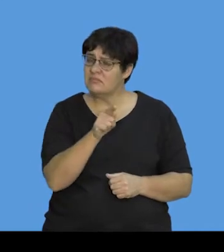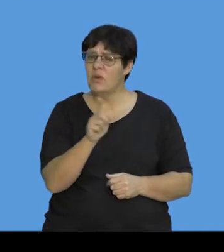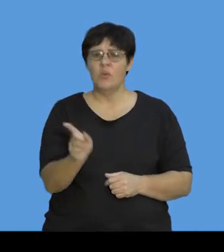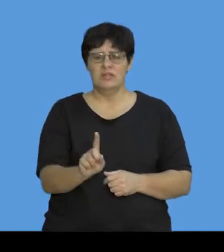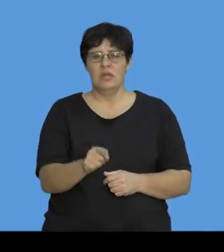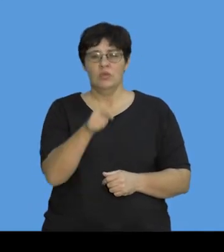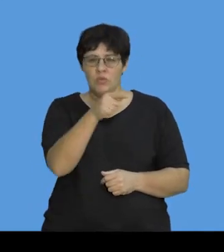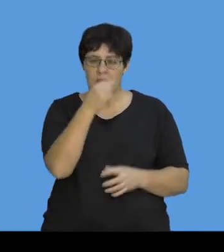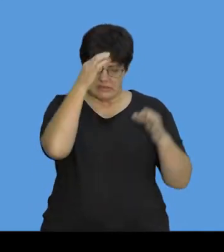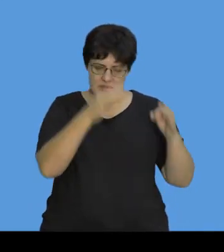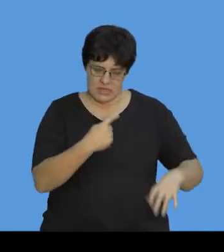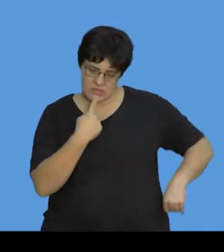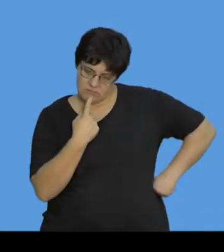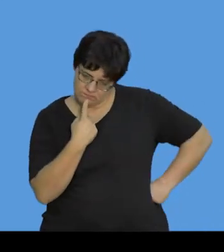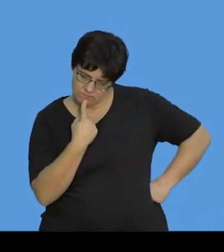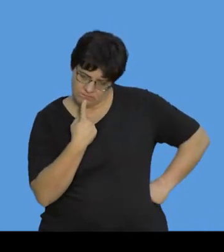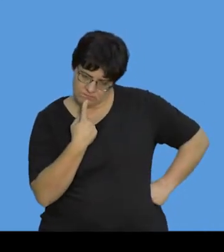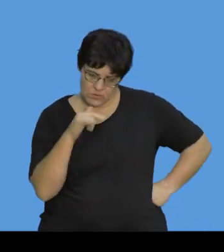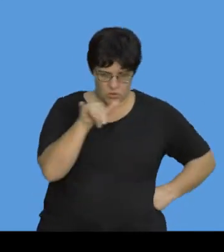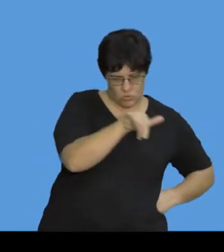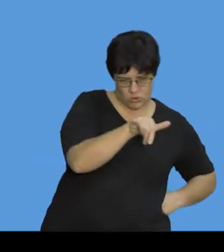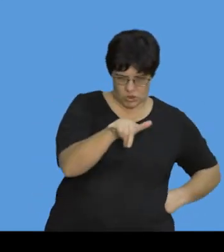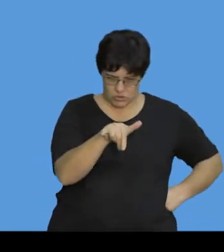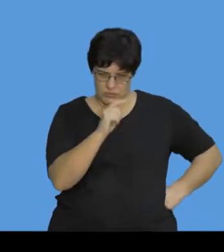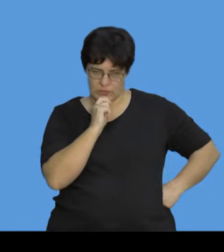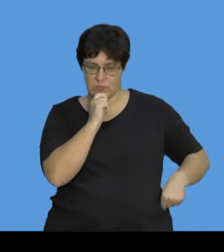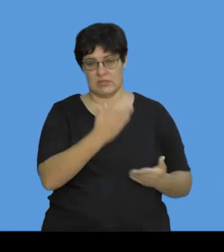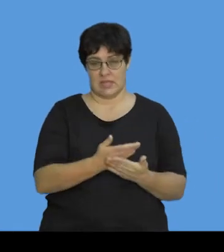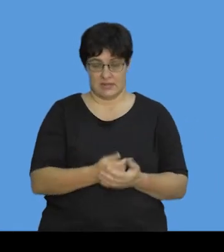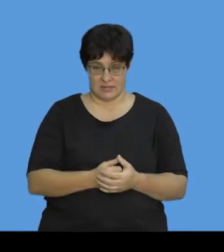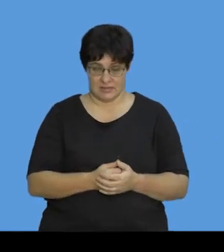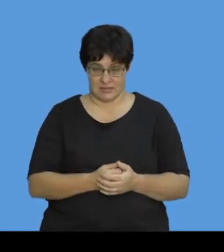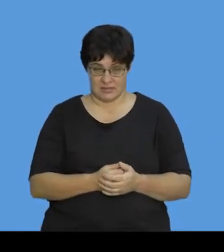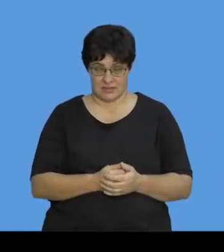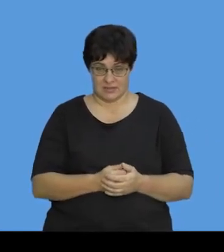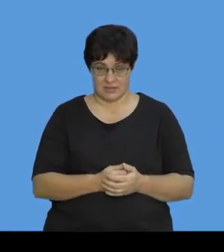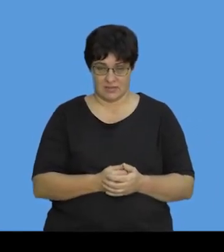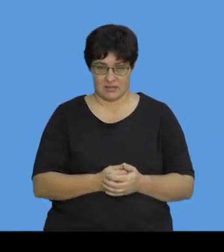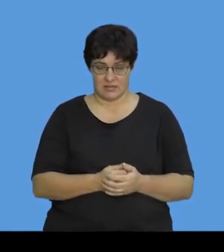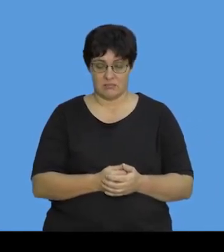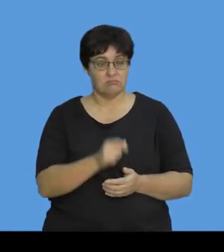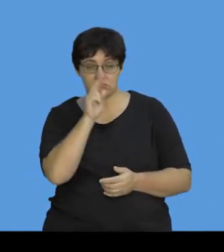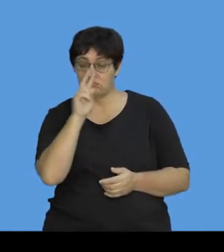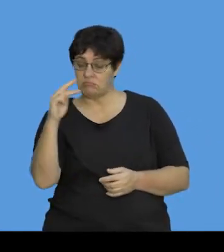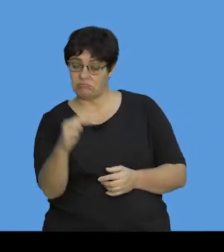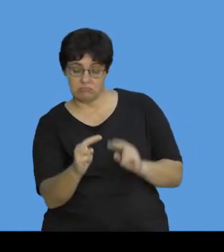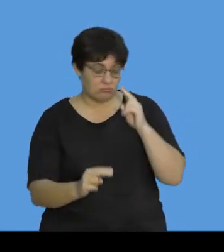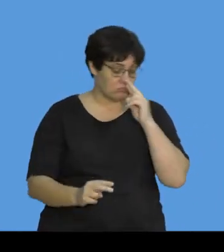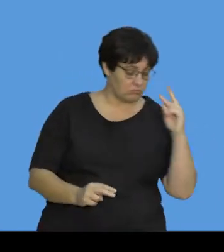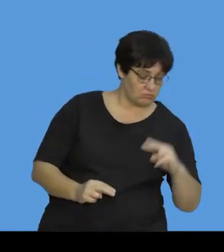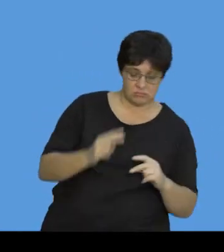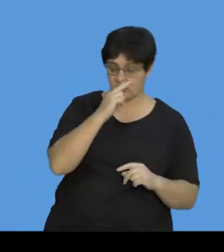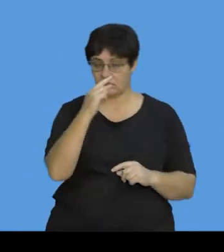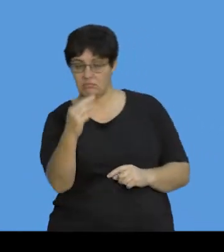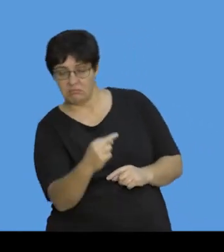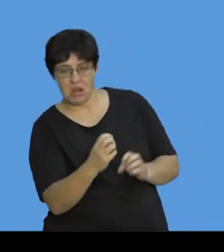a decision as to which equation you need to use. There are lots of ways to look at it, so you're welcome to go,